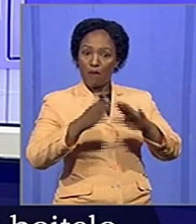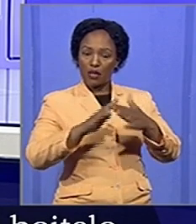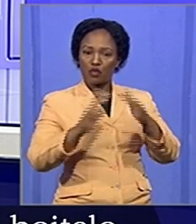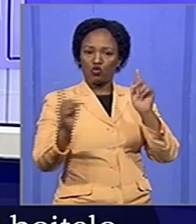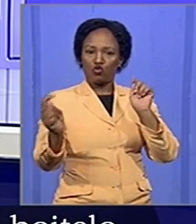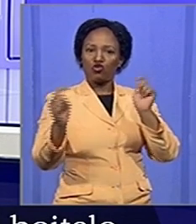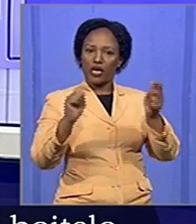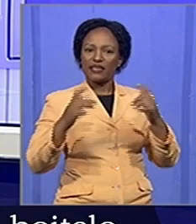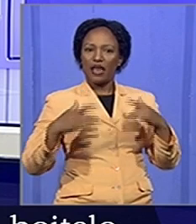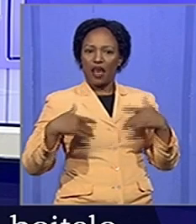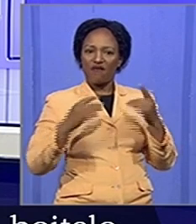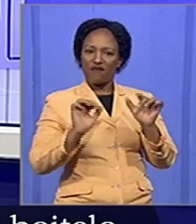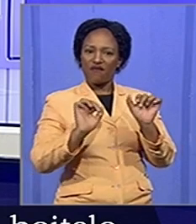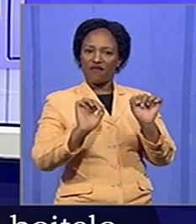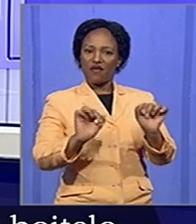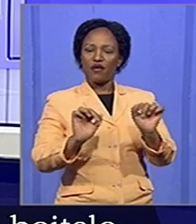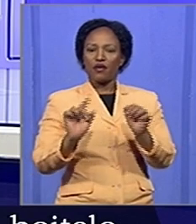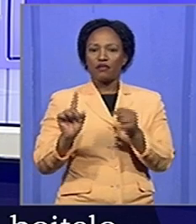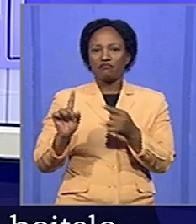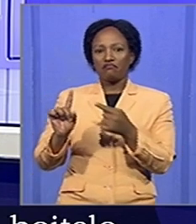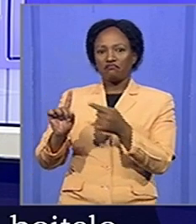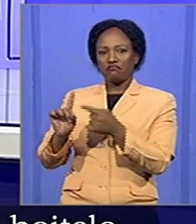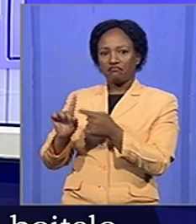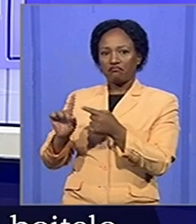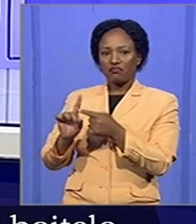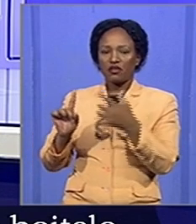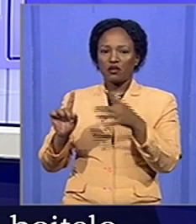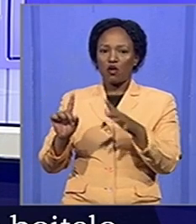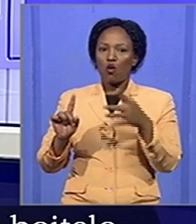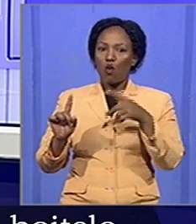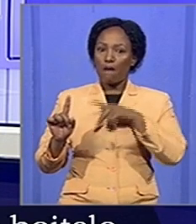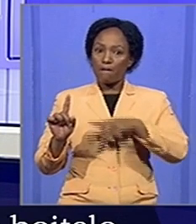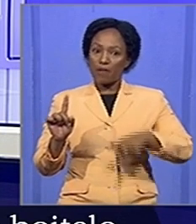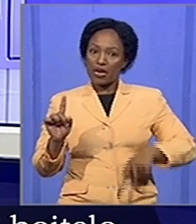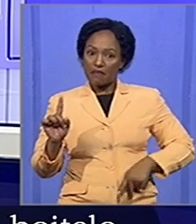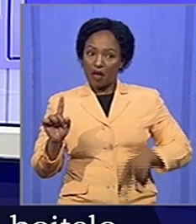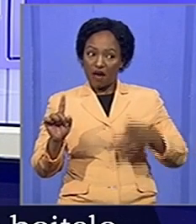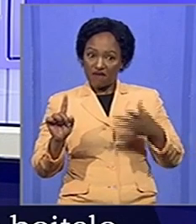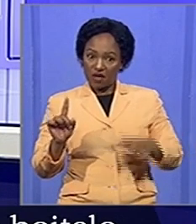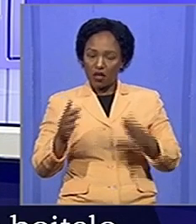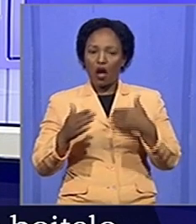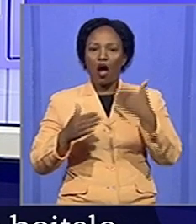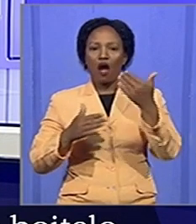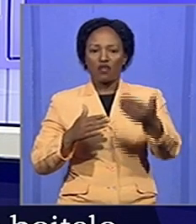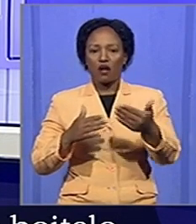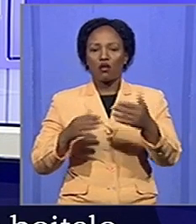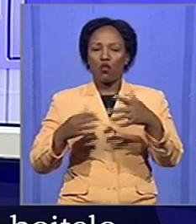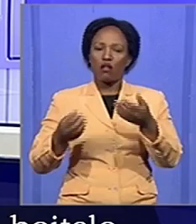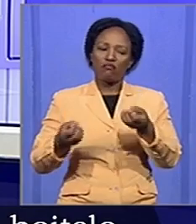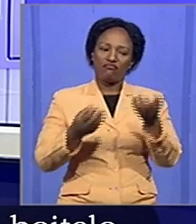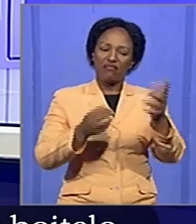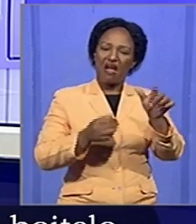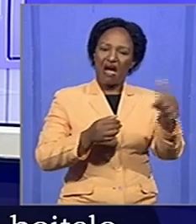Limpopo. Mathabata o rola marapo a botonakgolo ka mora dikgetho tse akaretsang.